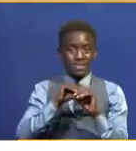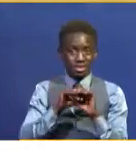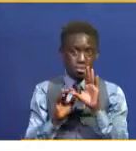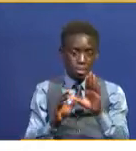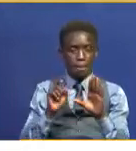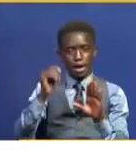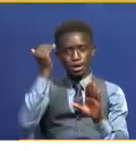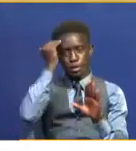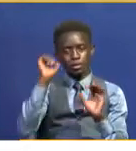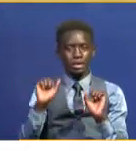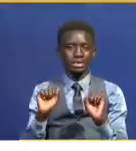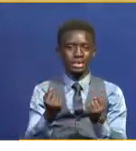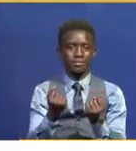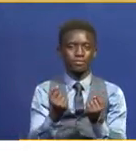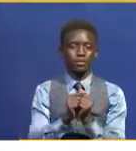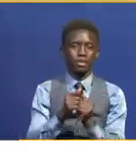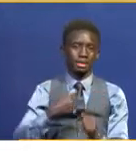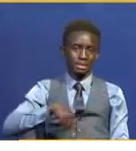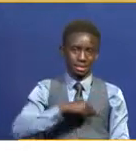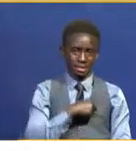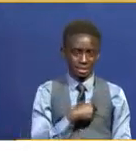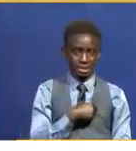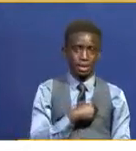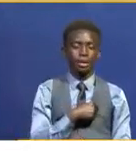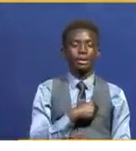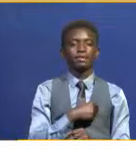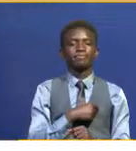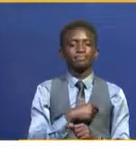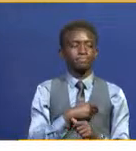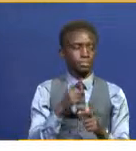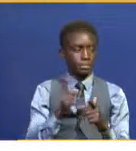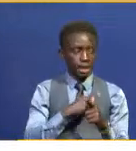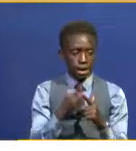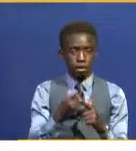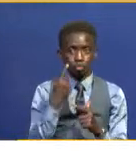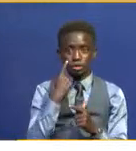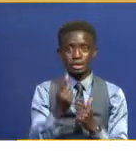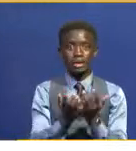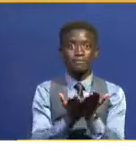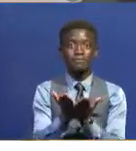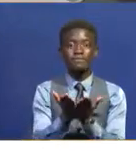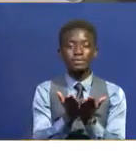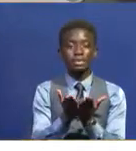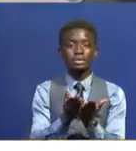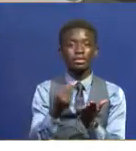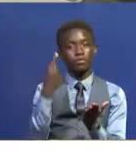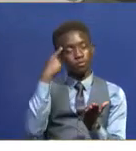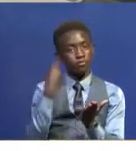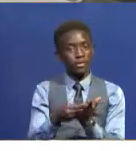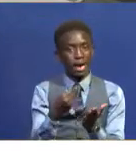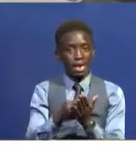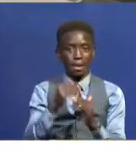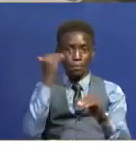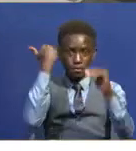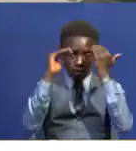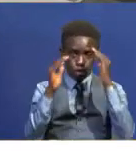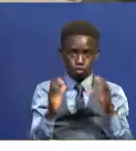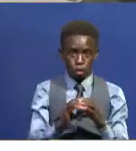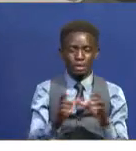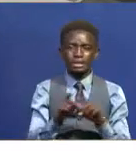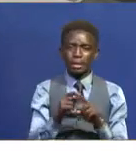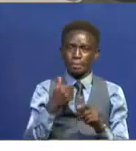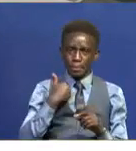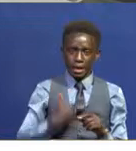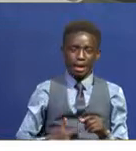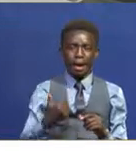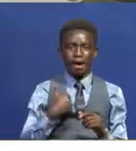with us at the end of the day. And then being a financial services professional, I am also